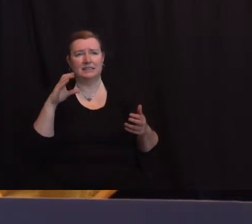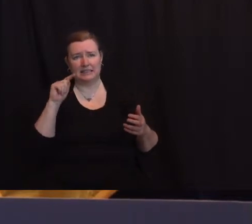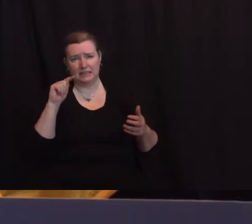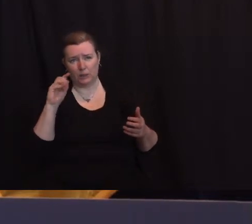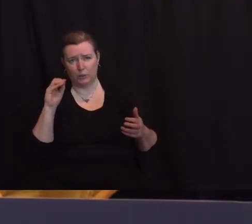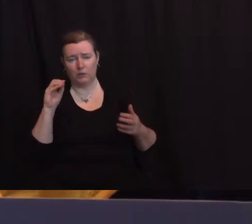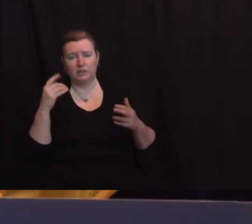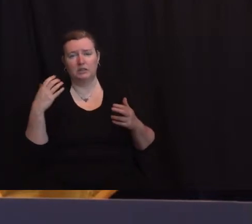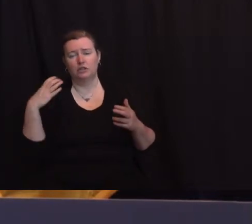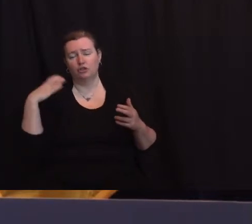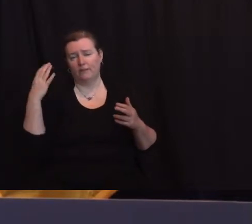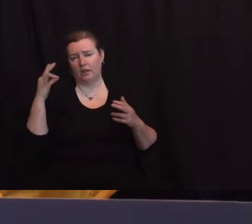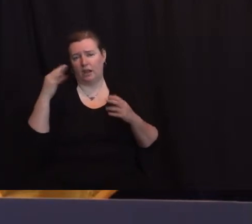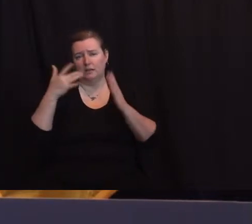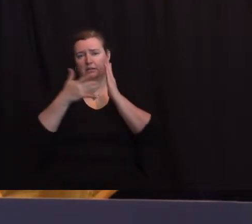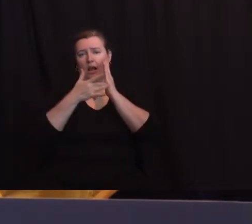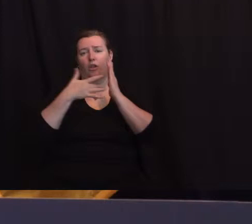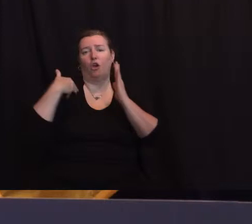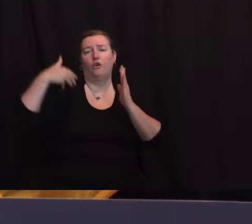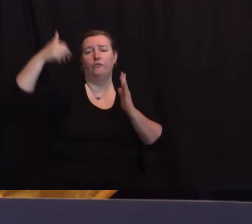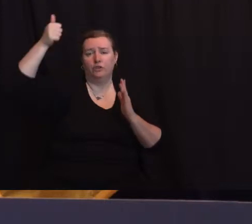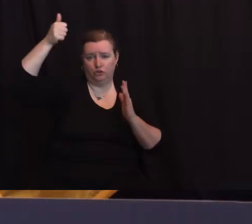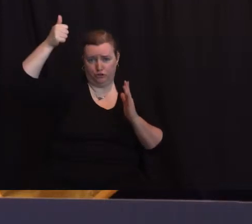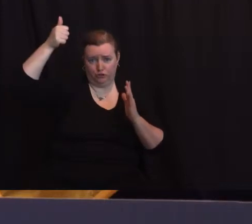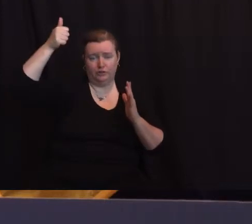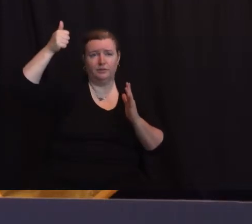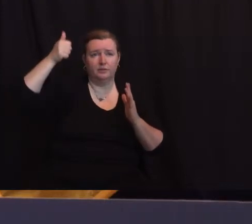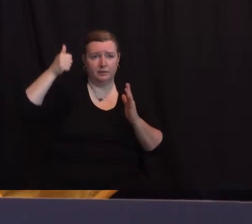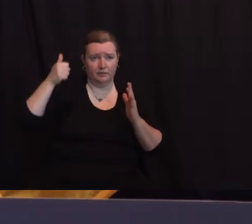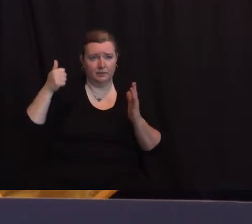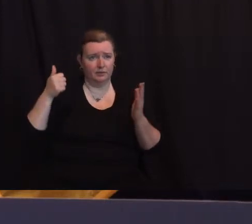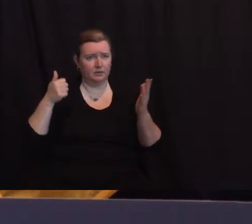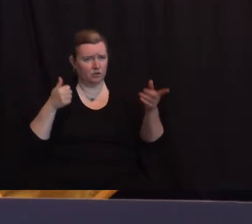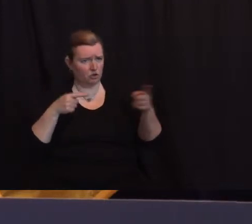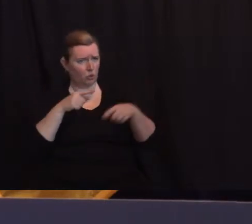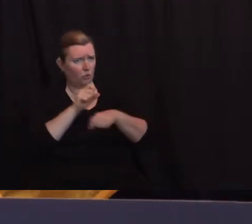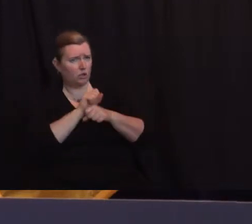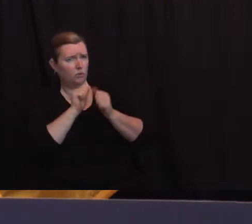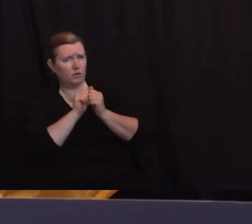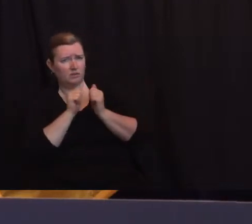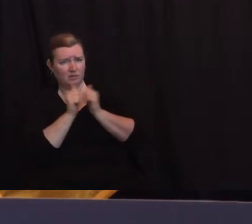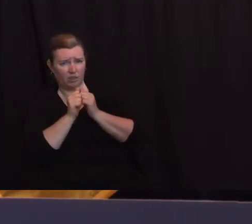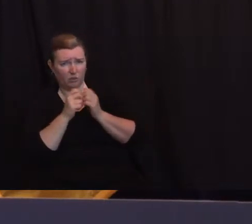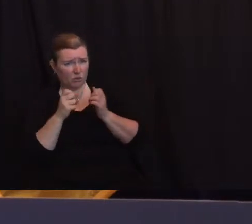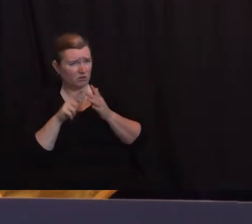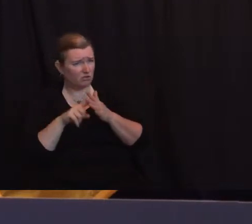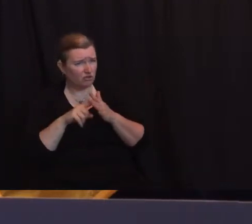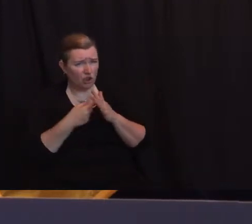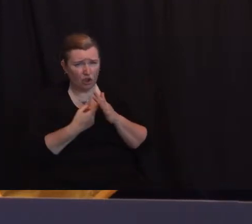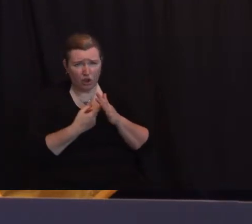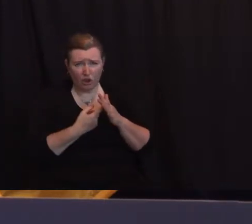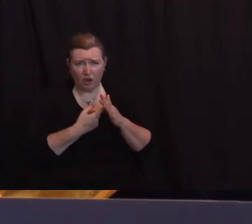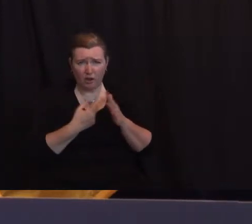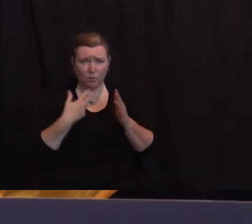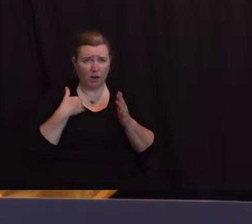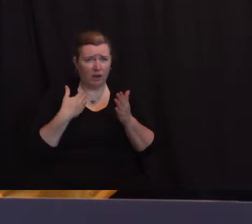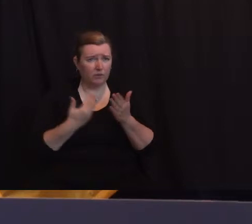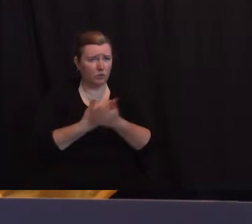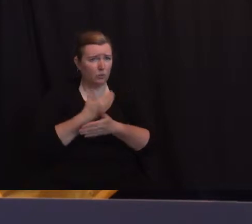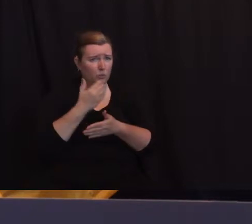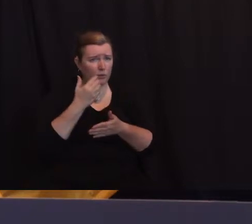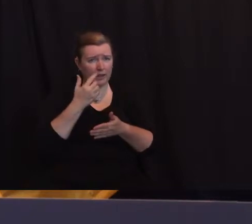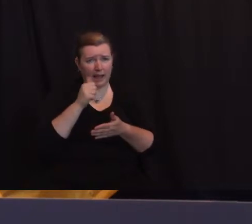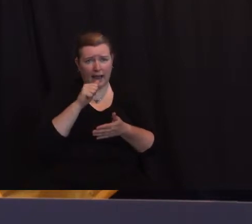comment that I think you all are working together to try to launch some kind of an app that documents your